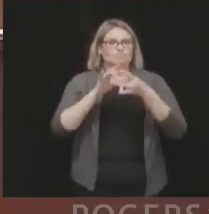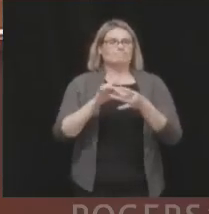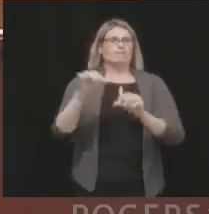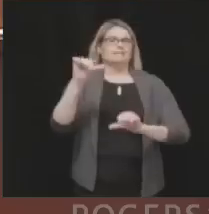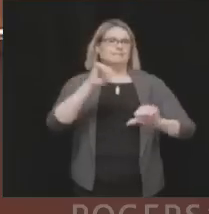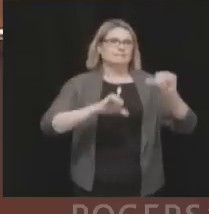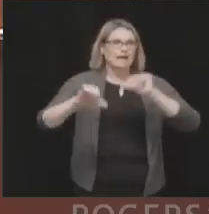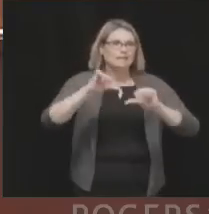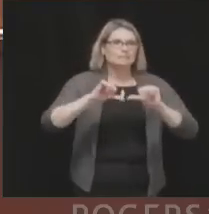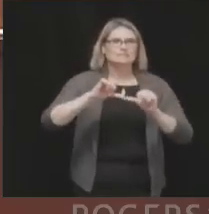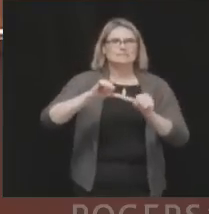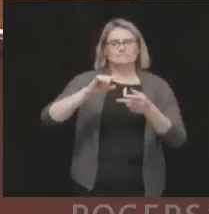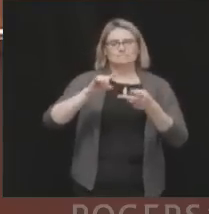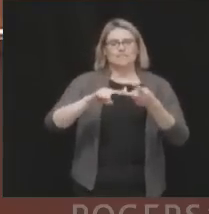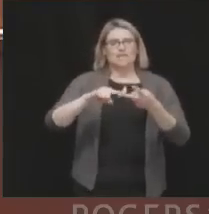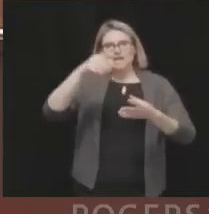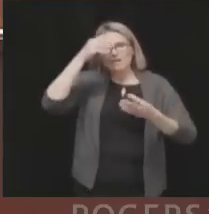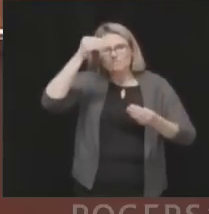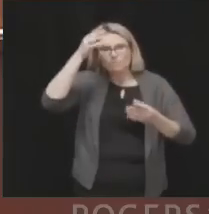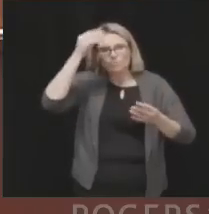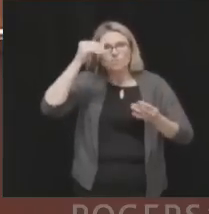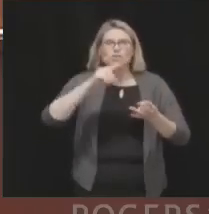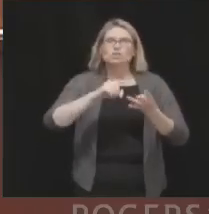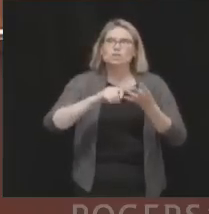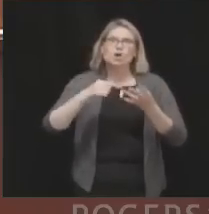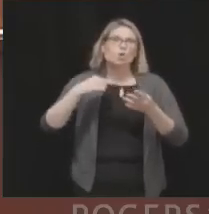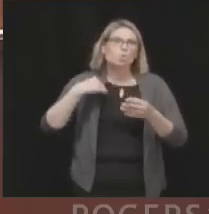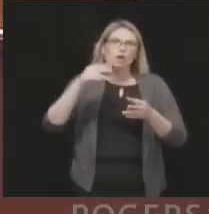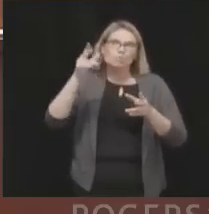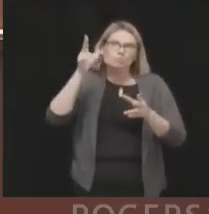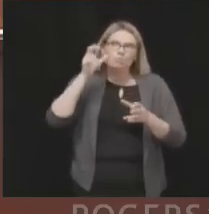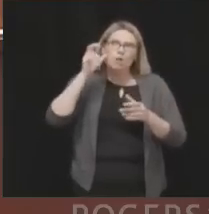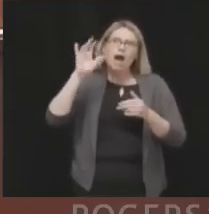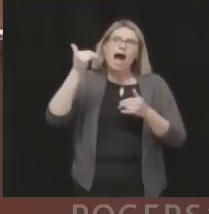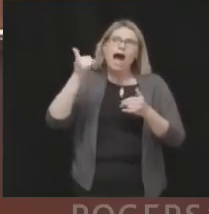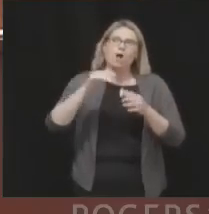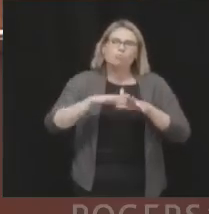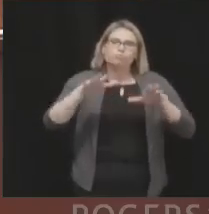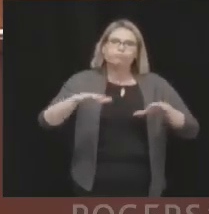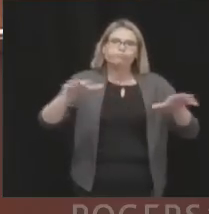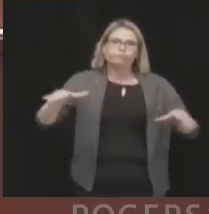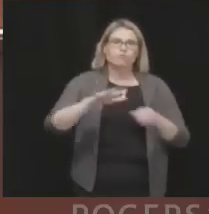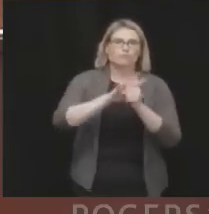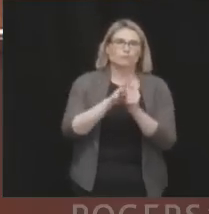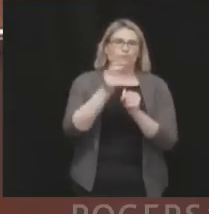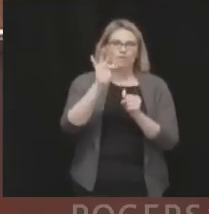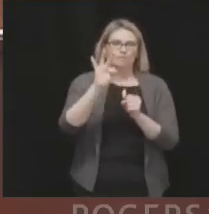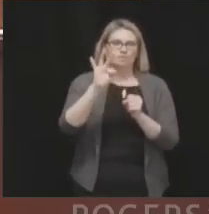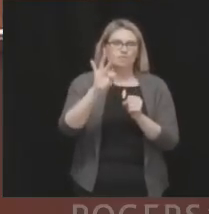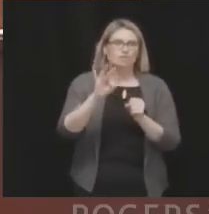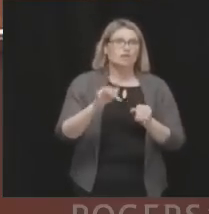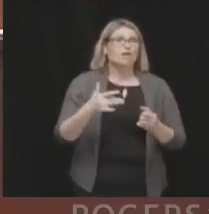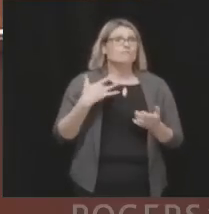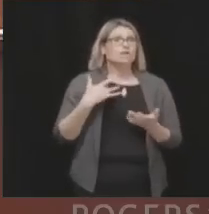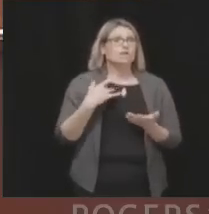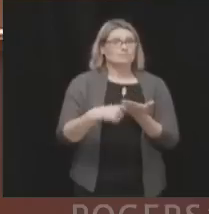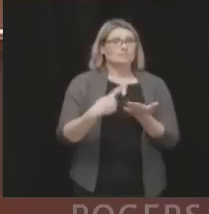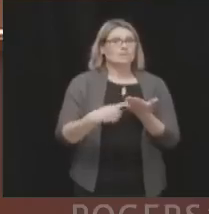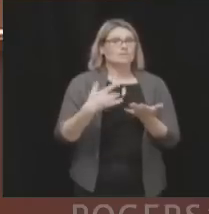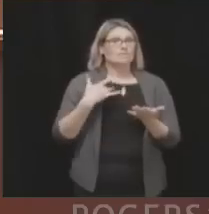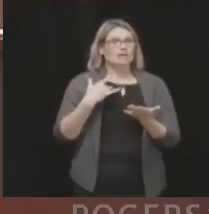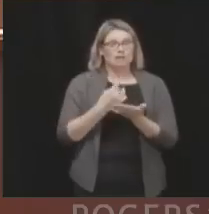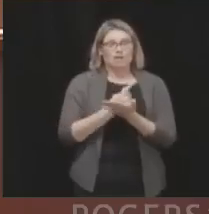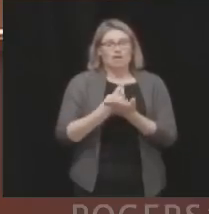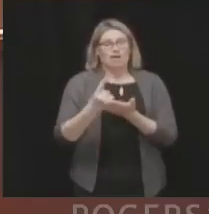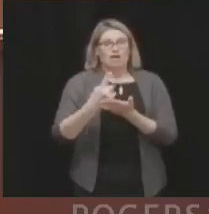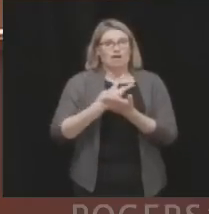encourage you to look at what we have already done and achieved together. You followed the directives of public health, and you